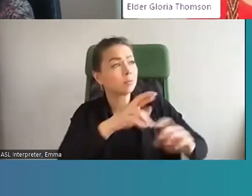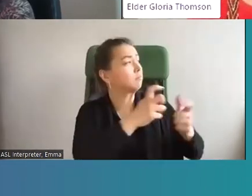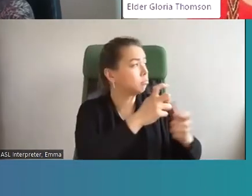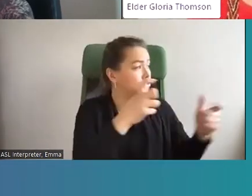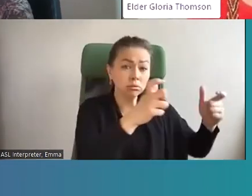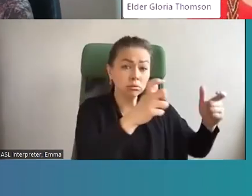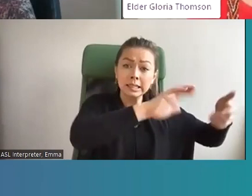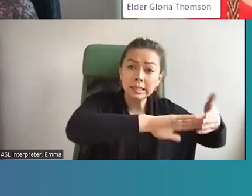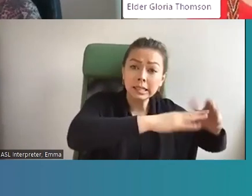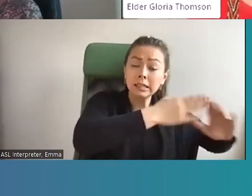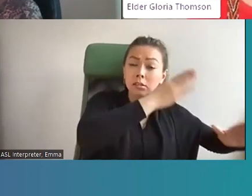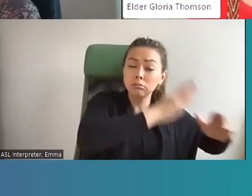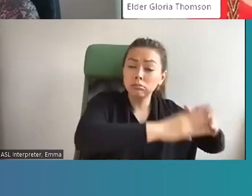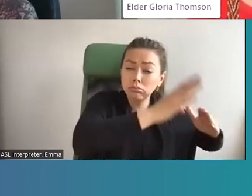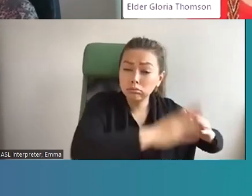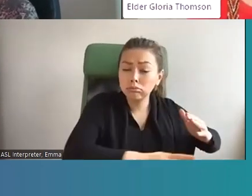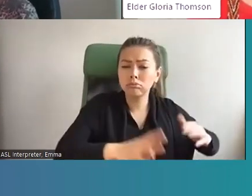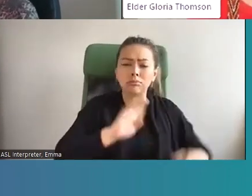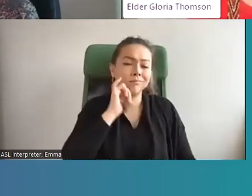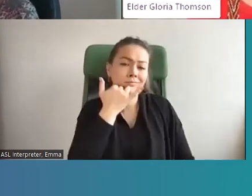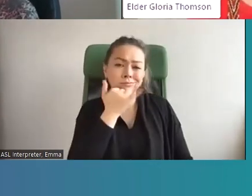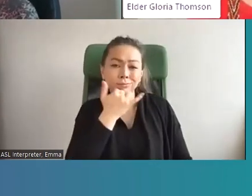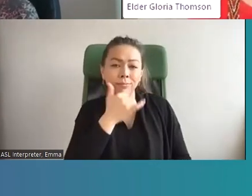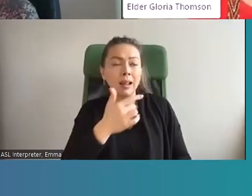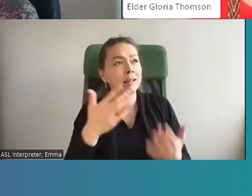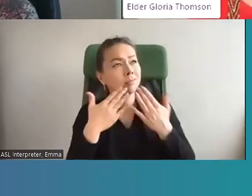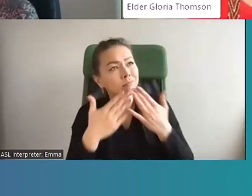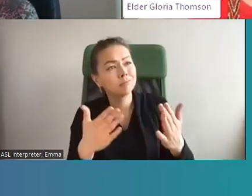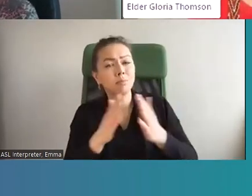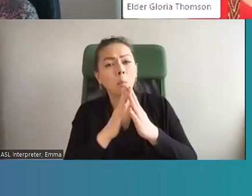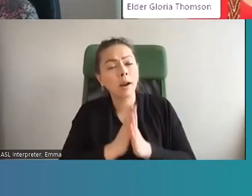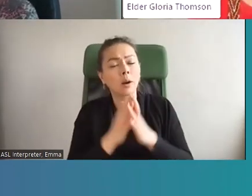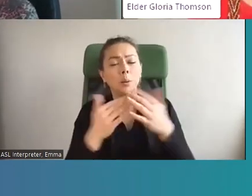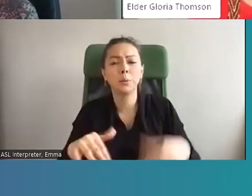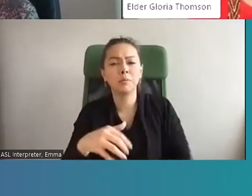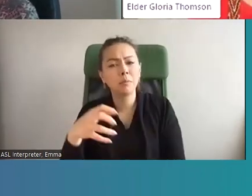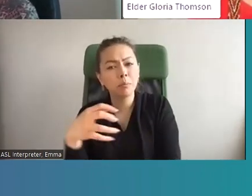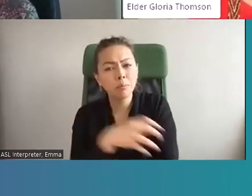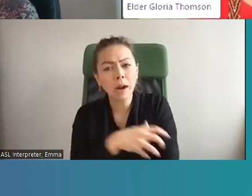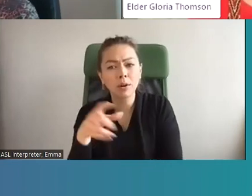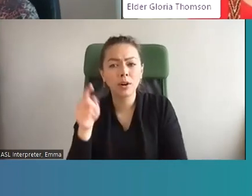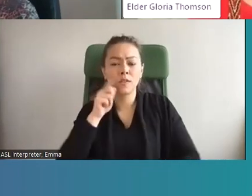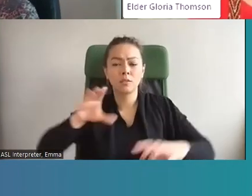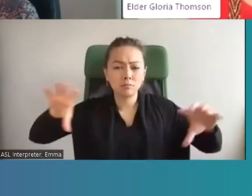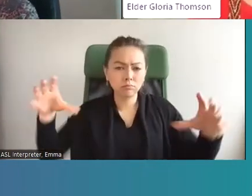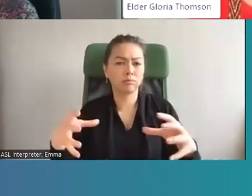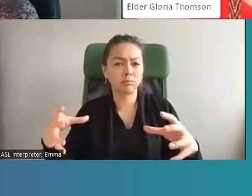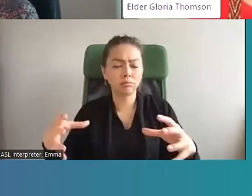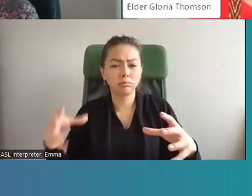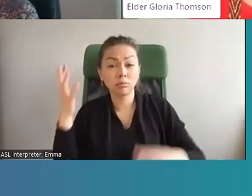that Thanksgiving prayer is so powerful, you know, to bring us together, because it's a reminder for us to